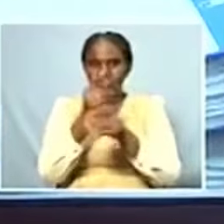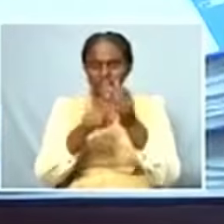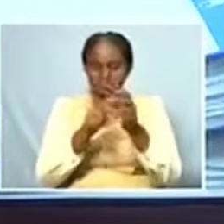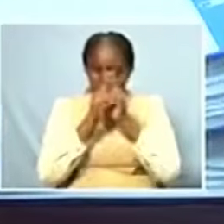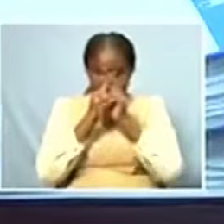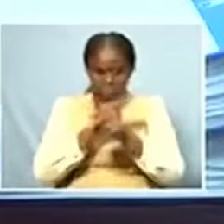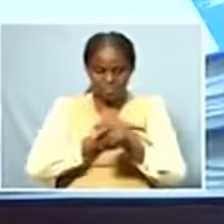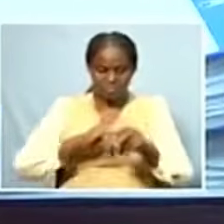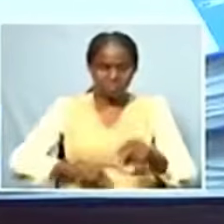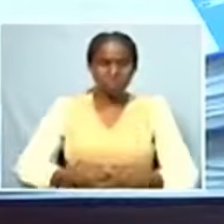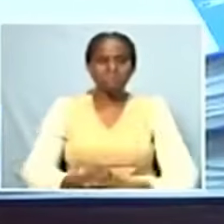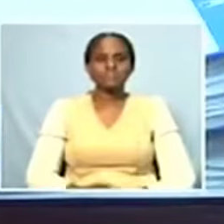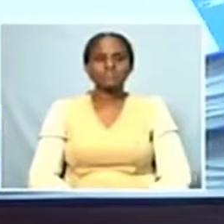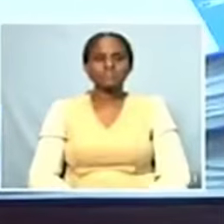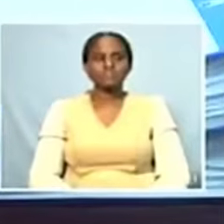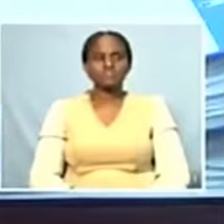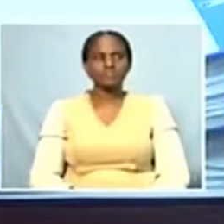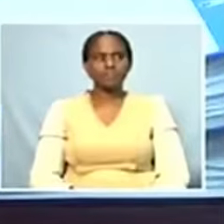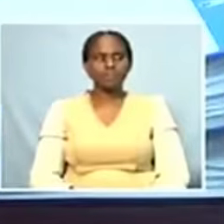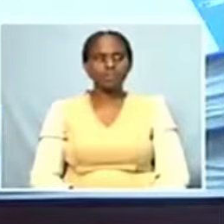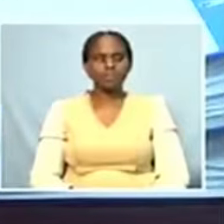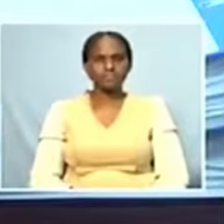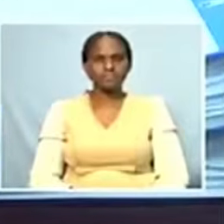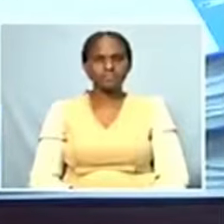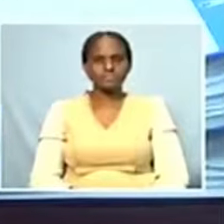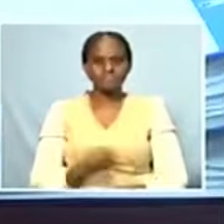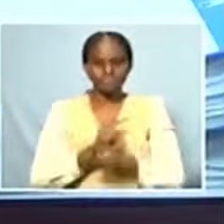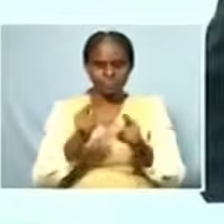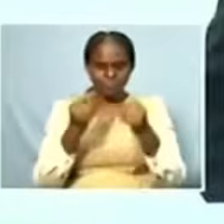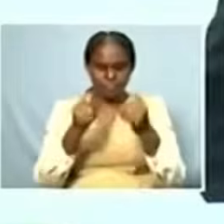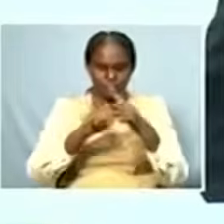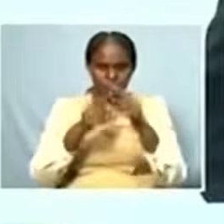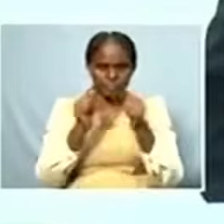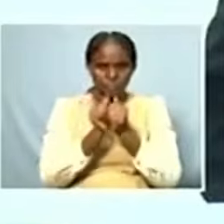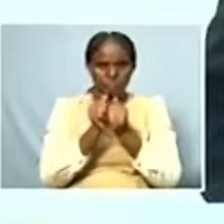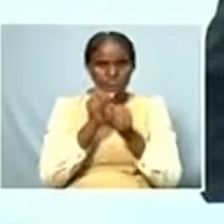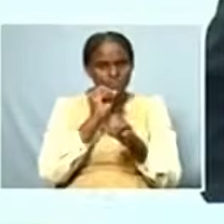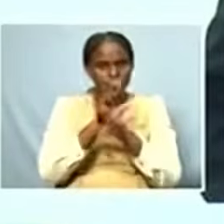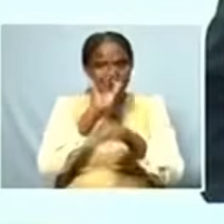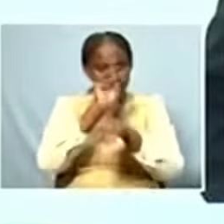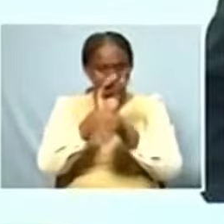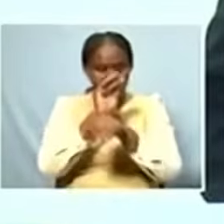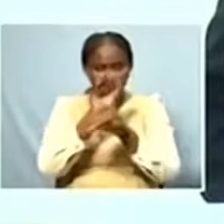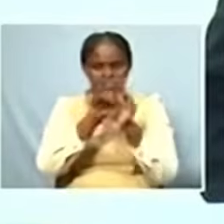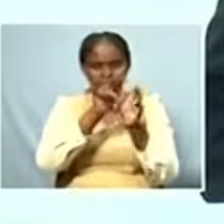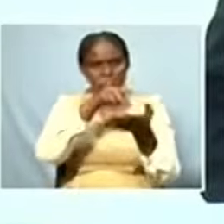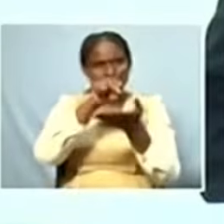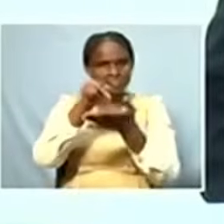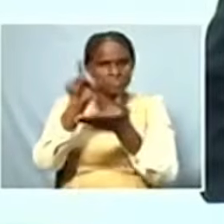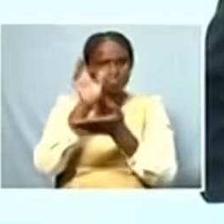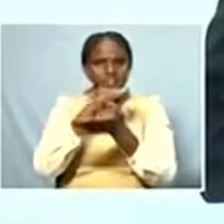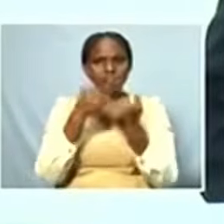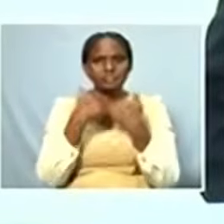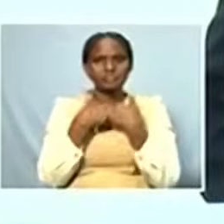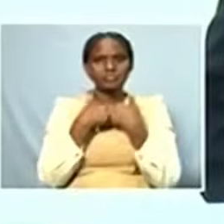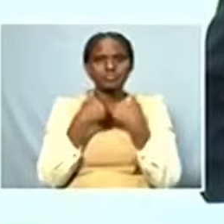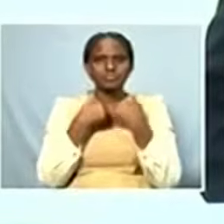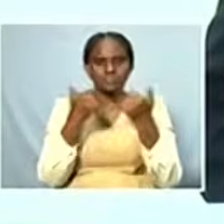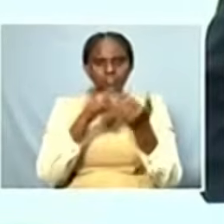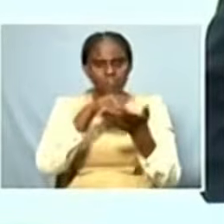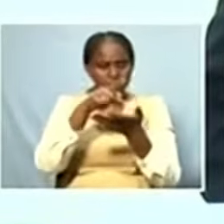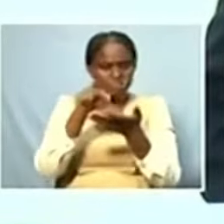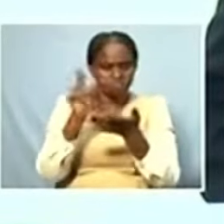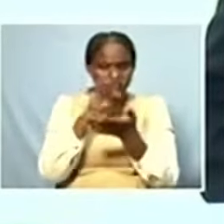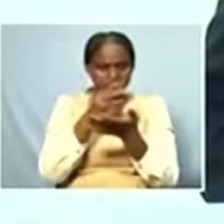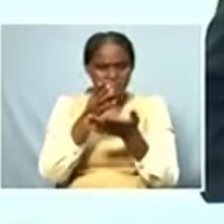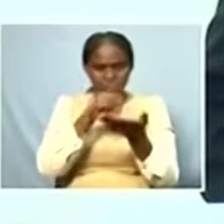raised. I think maybe just to start with, let me comment on the advance payment. The advance payment